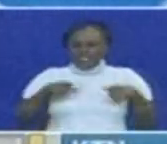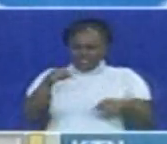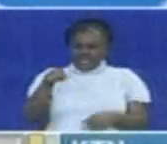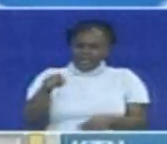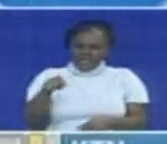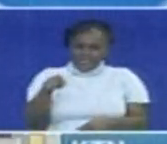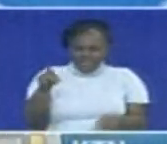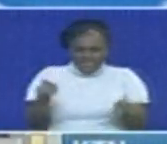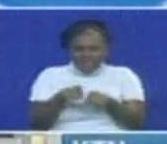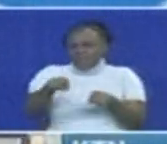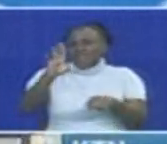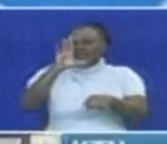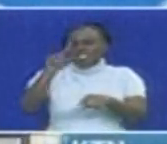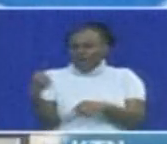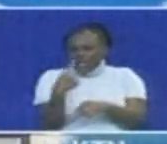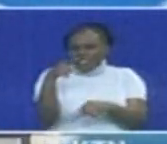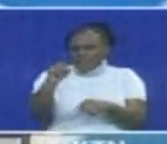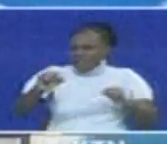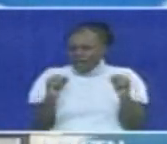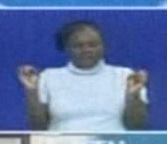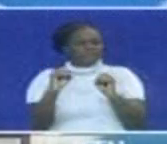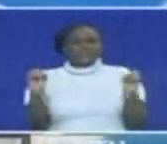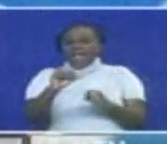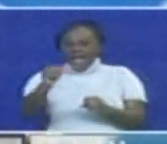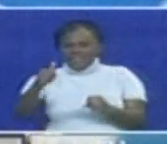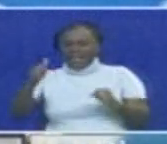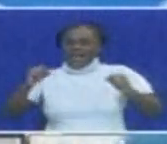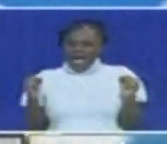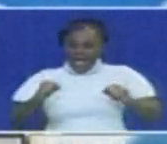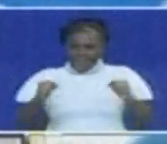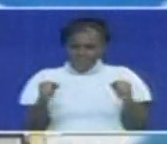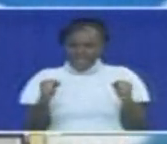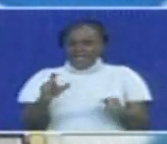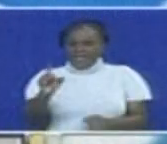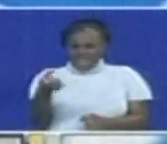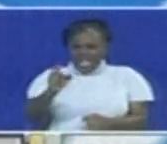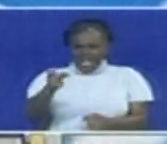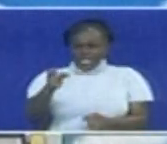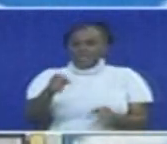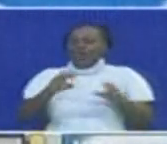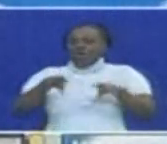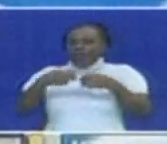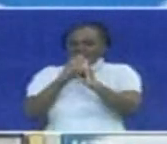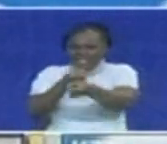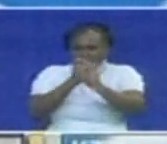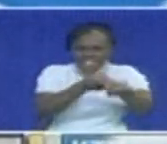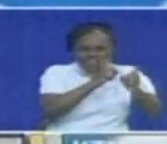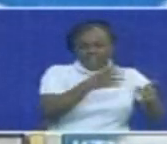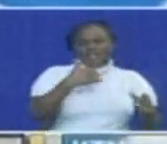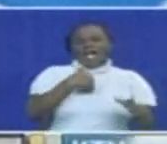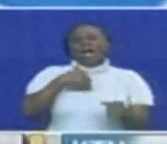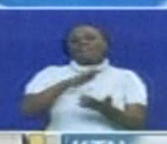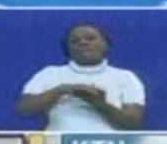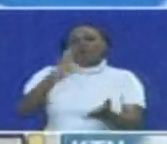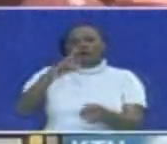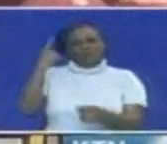weekend. Simiyu wasn't the only one who was happy during the roadshow. Radio Maisha carried many other goodies for their fans in the region.